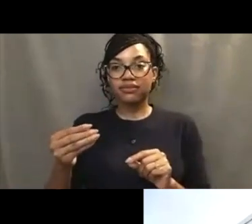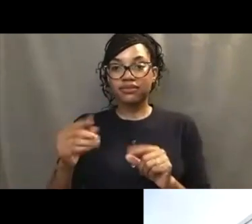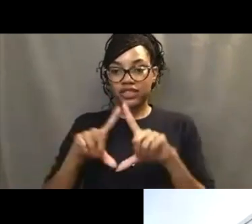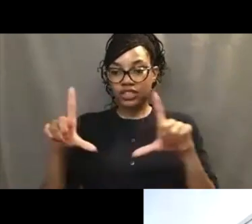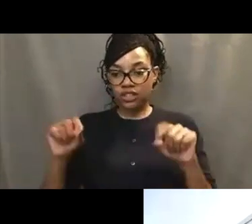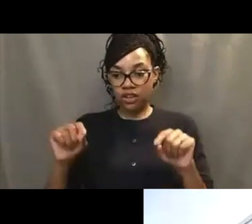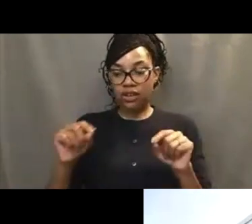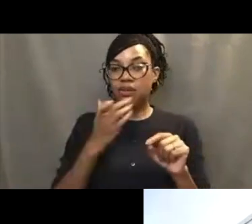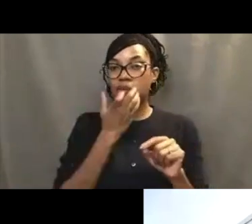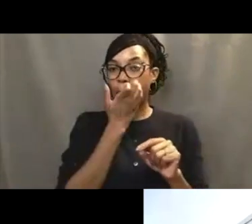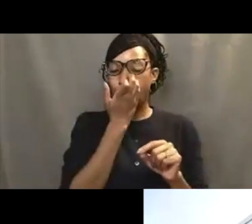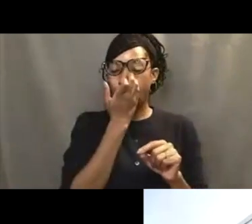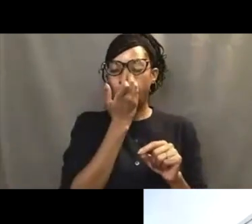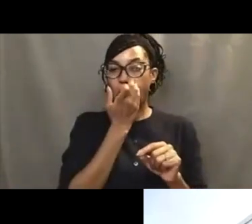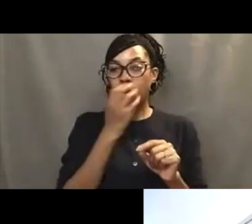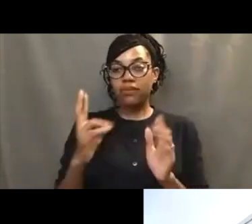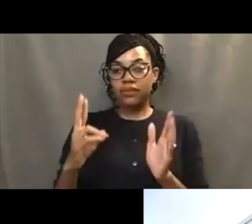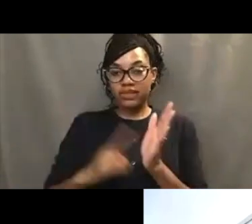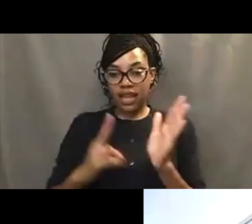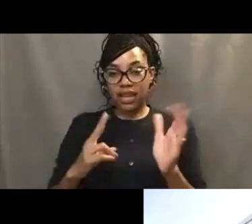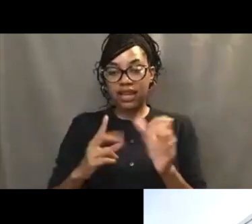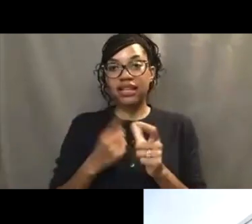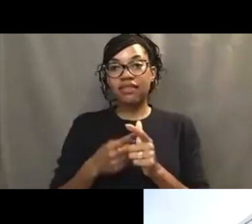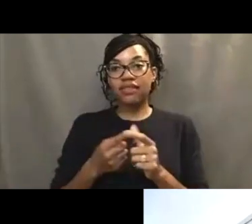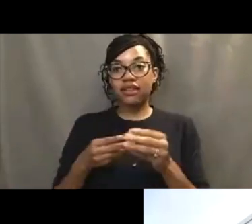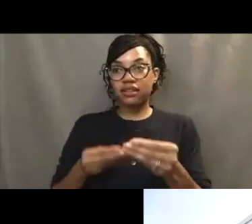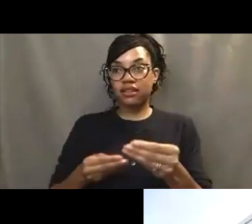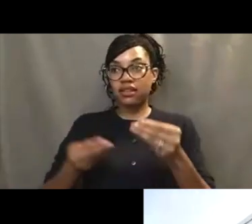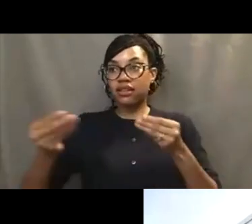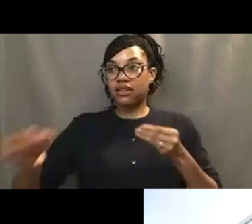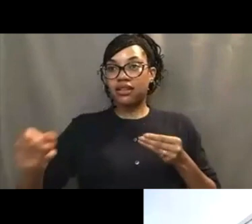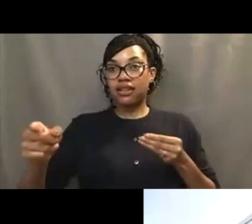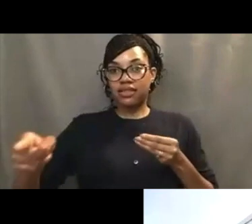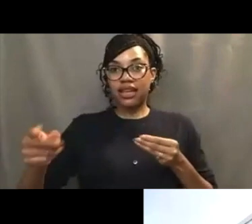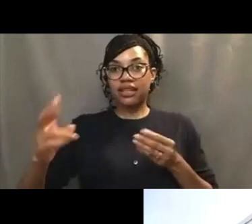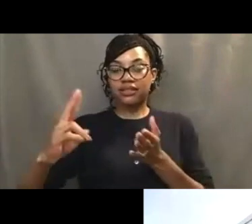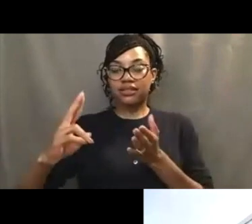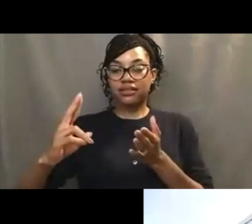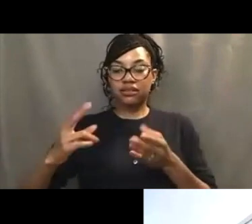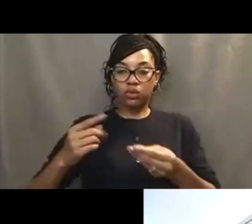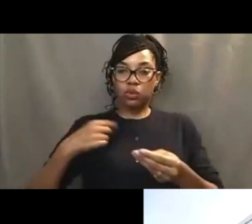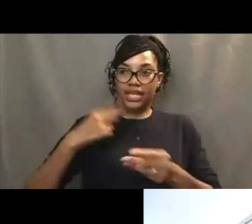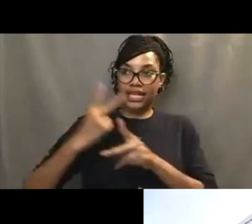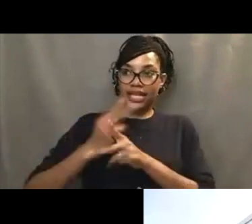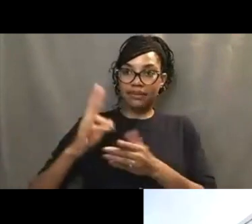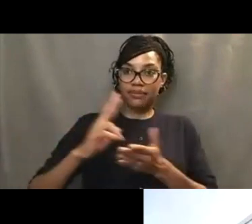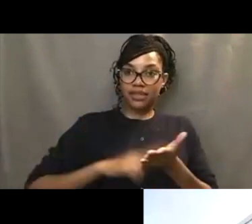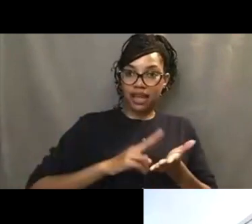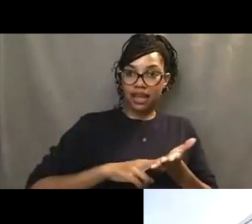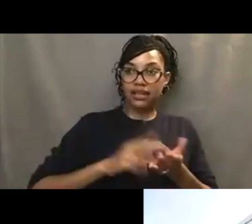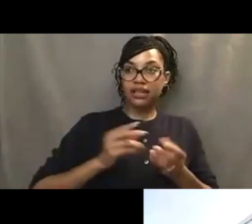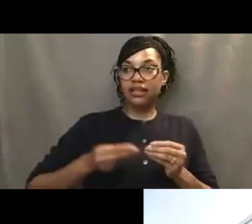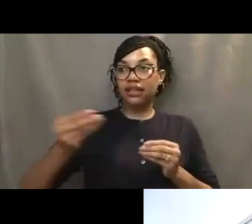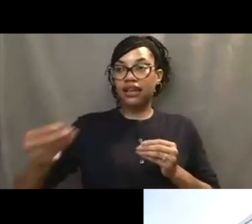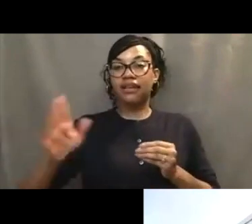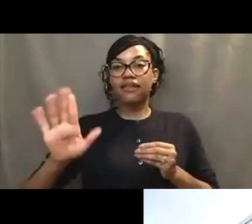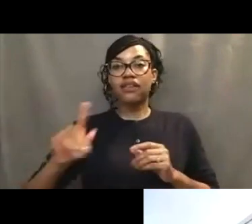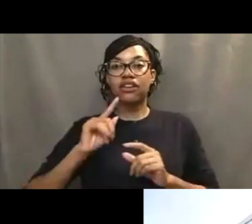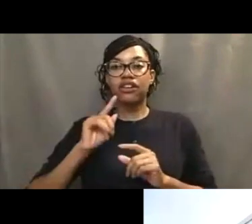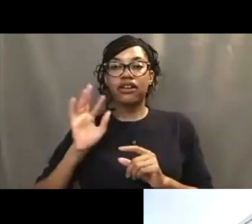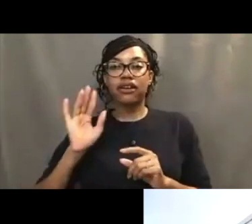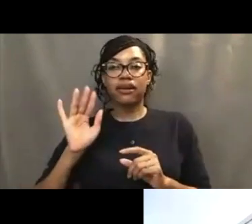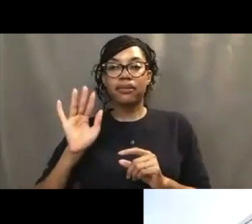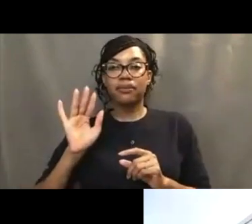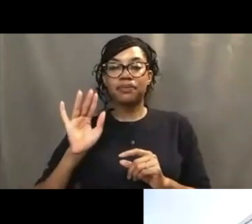information, and we kept the card so that we can contact them for future actions. So I was kind of answering someone else's